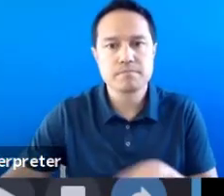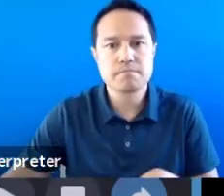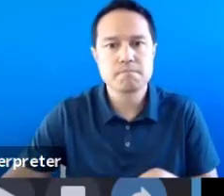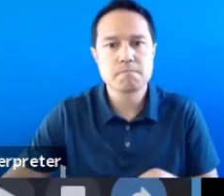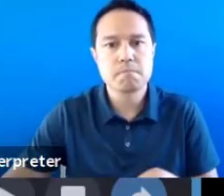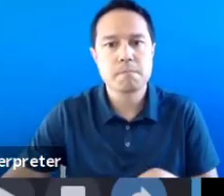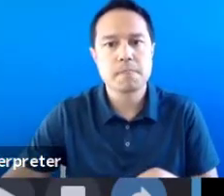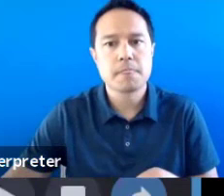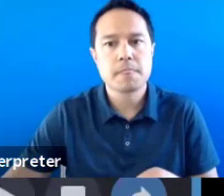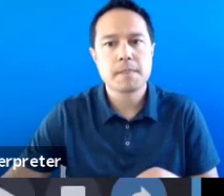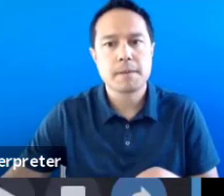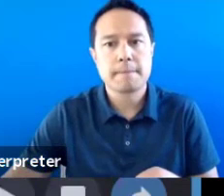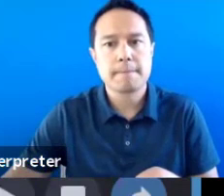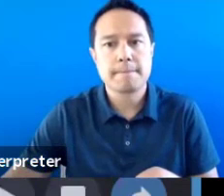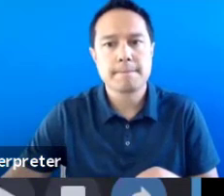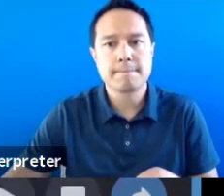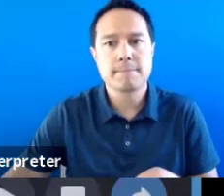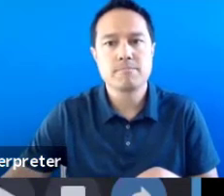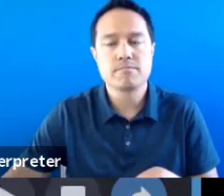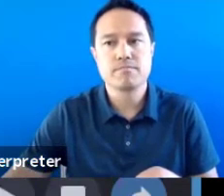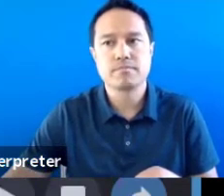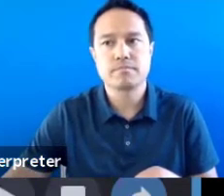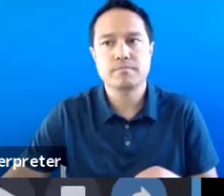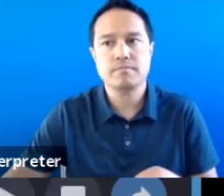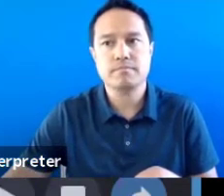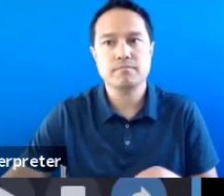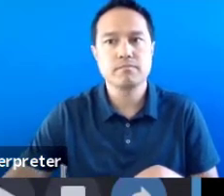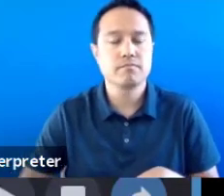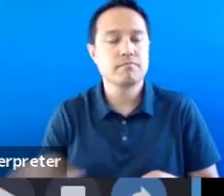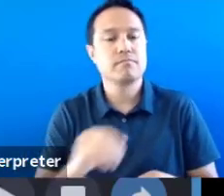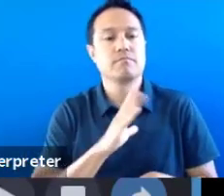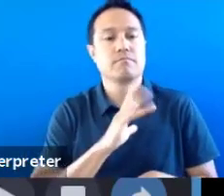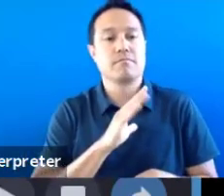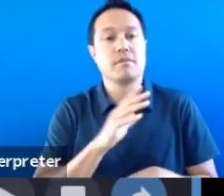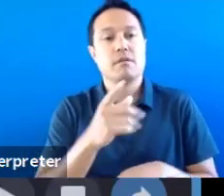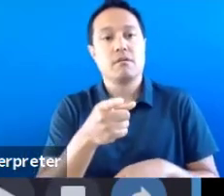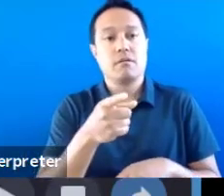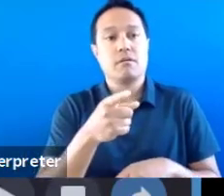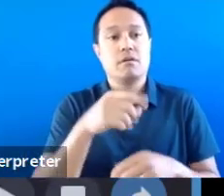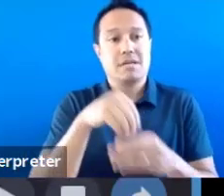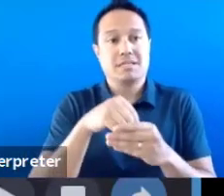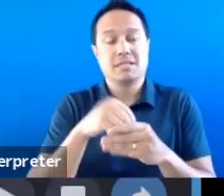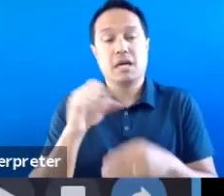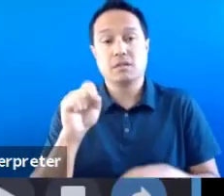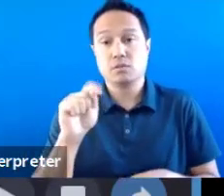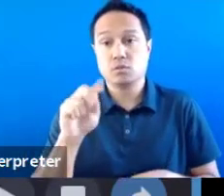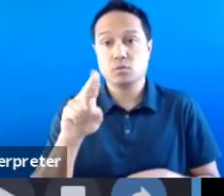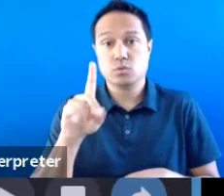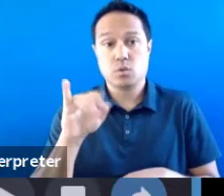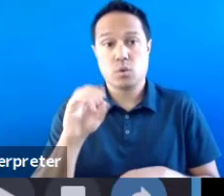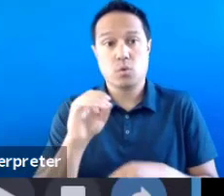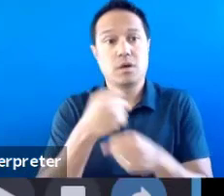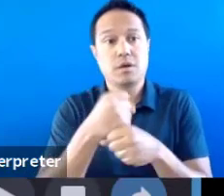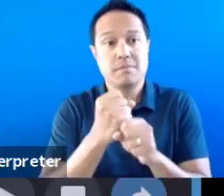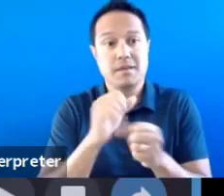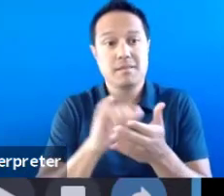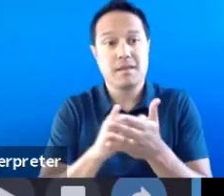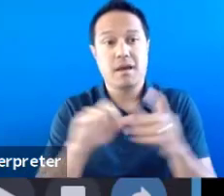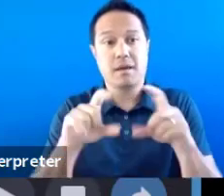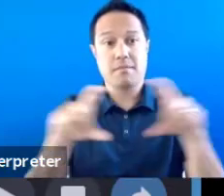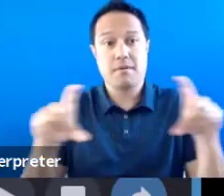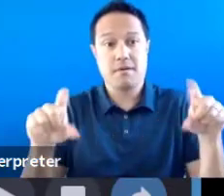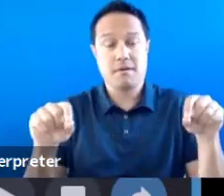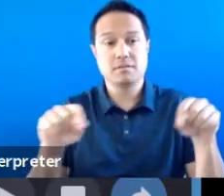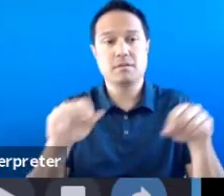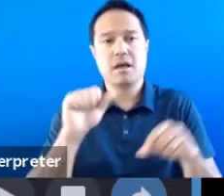deck where they're going to respond. So what's great about Inside Studio is that when I create a text box, I can give all these instructions and I can bold,